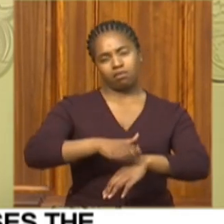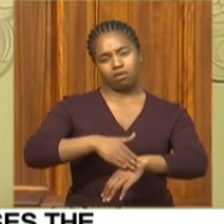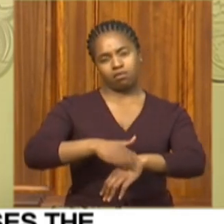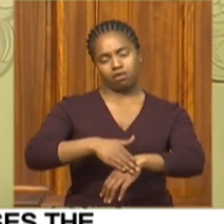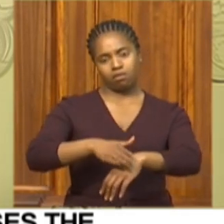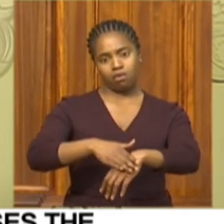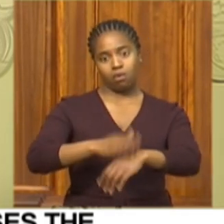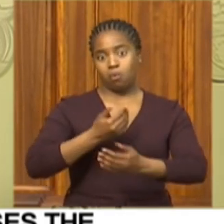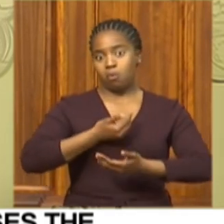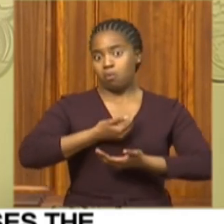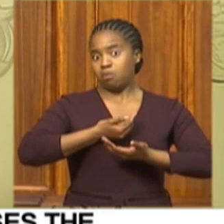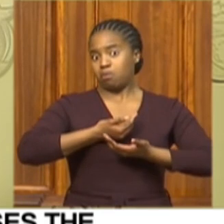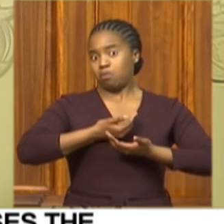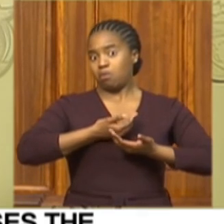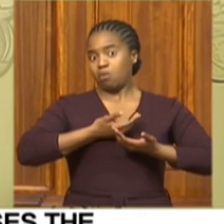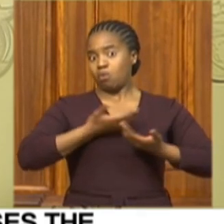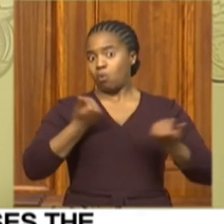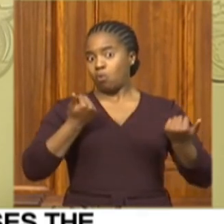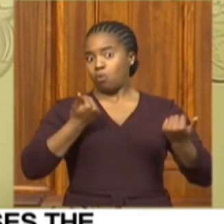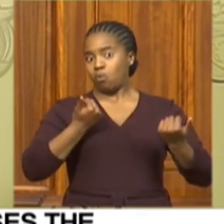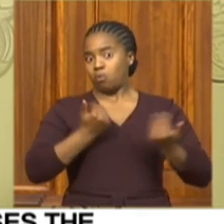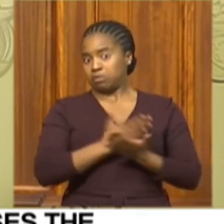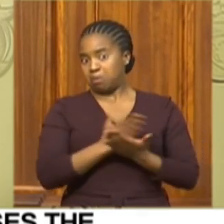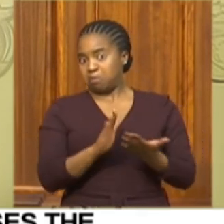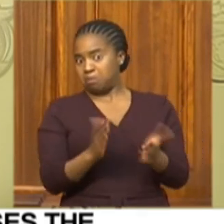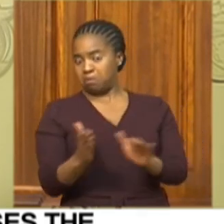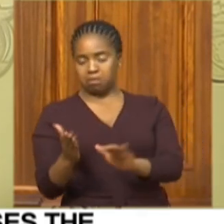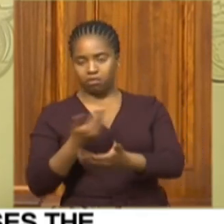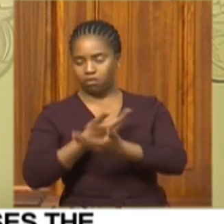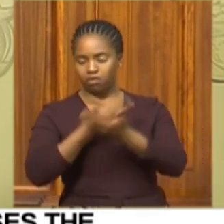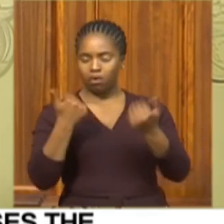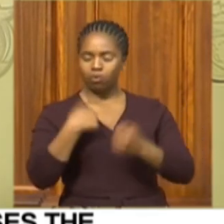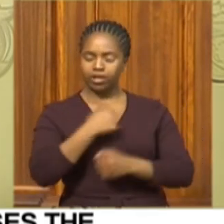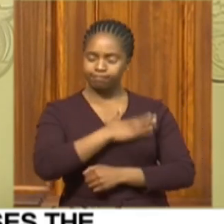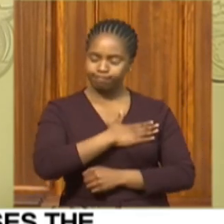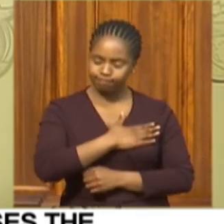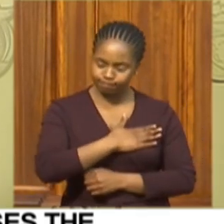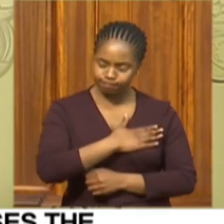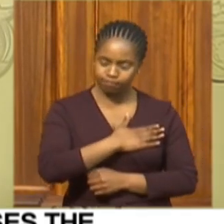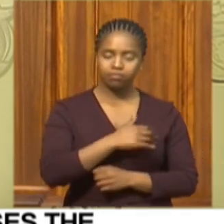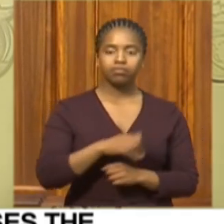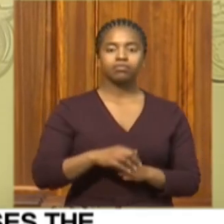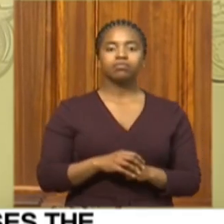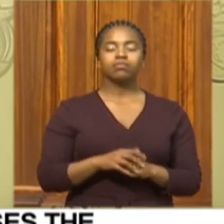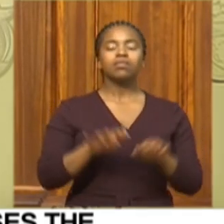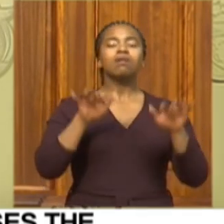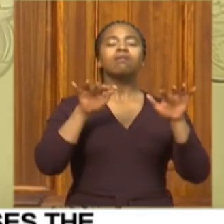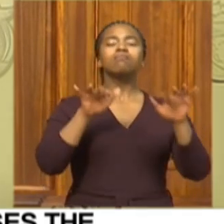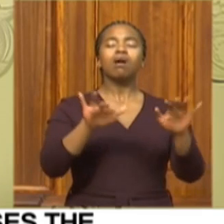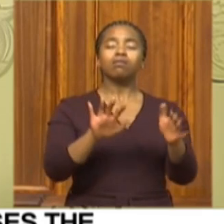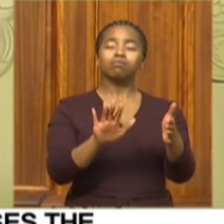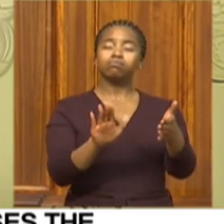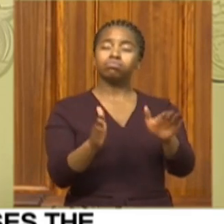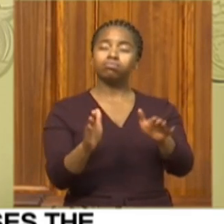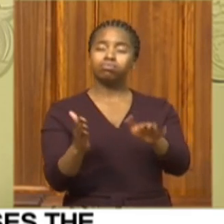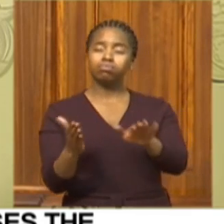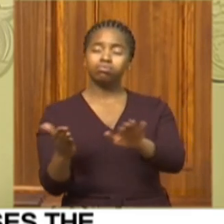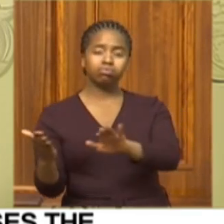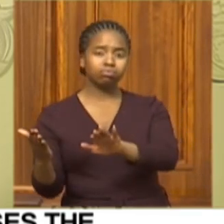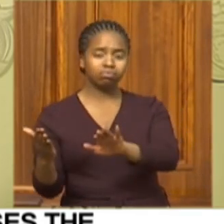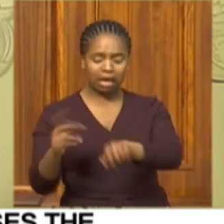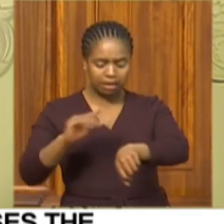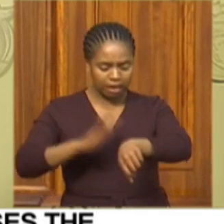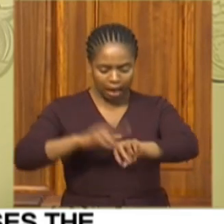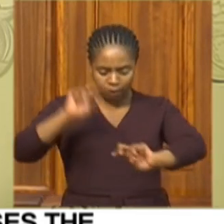not yet have any knowledge about. The deaths of so many people in such a short space